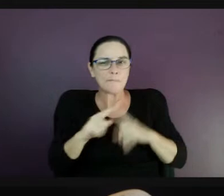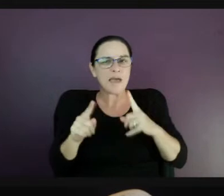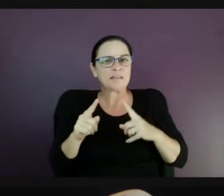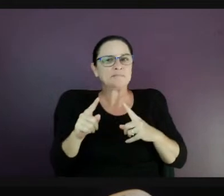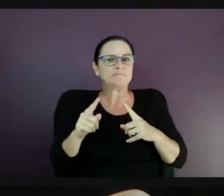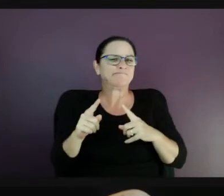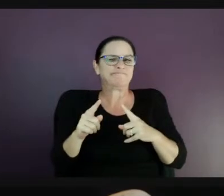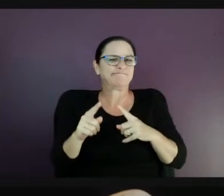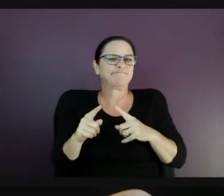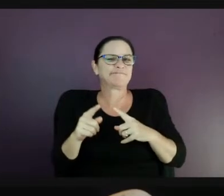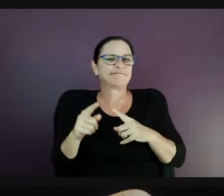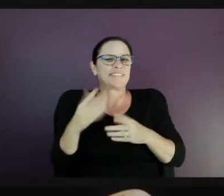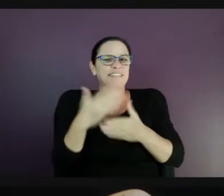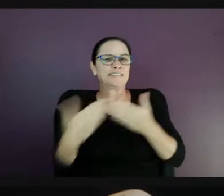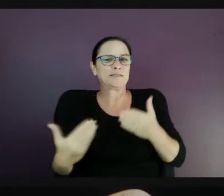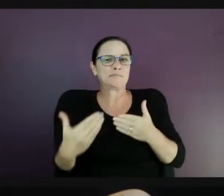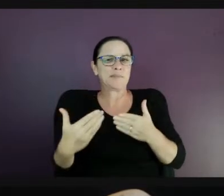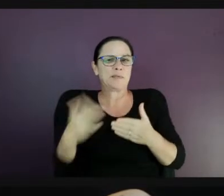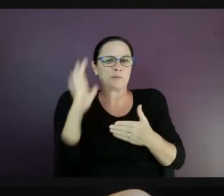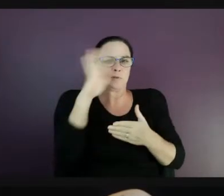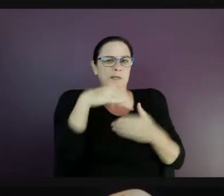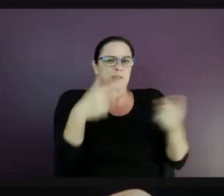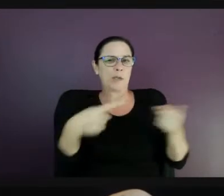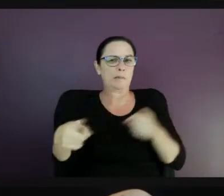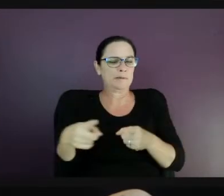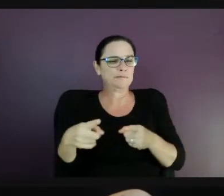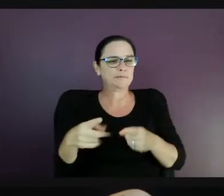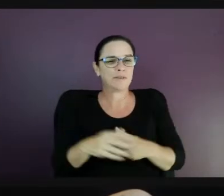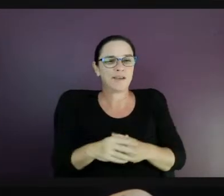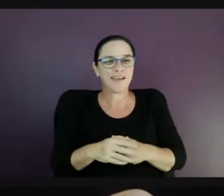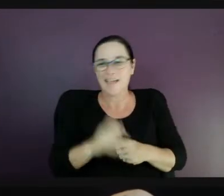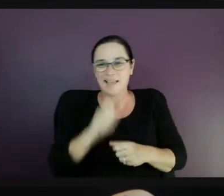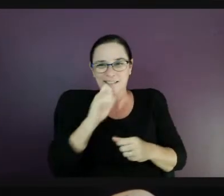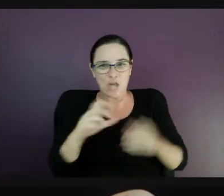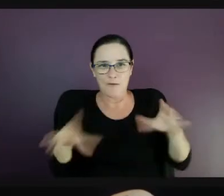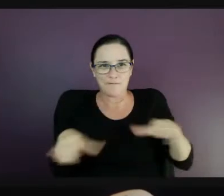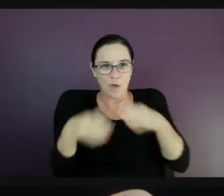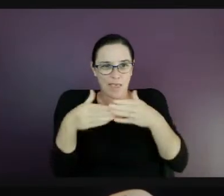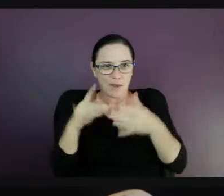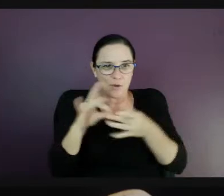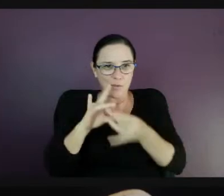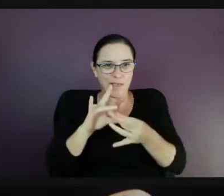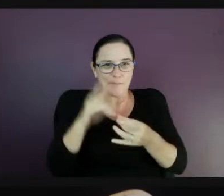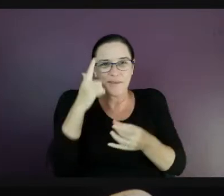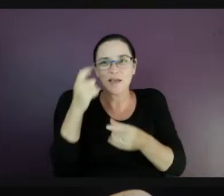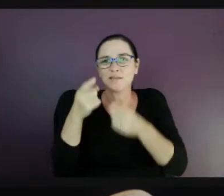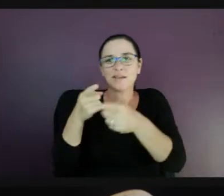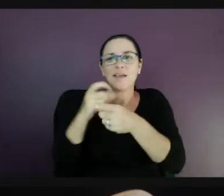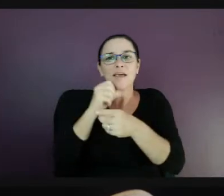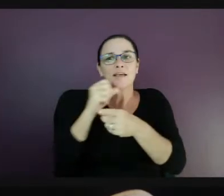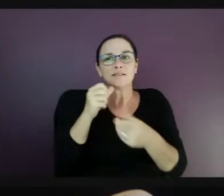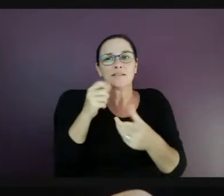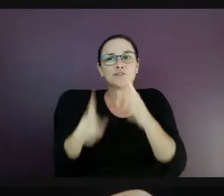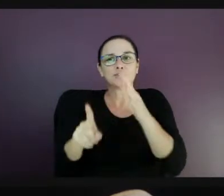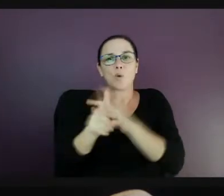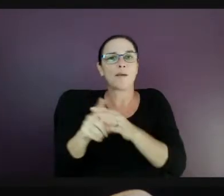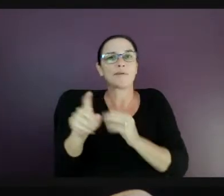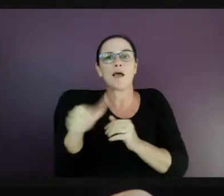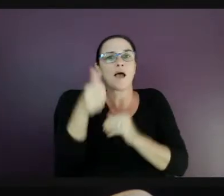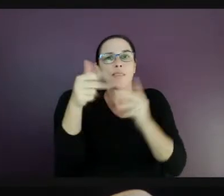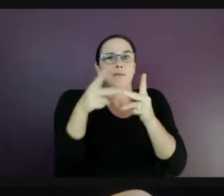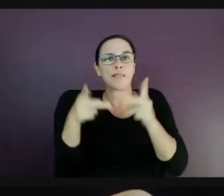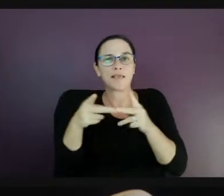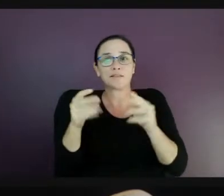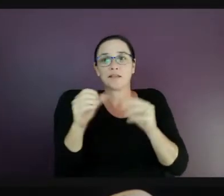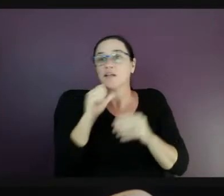here that we can be pretty sure is not volcanic, because this signal does not show up anywhere else in the area on any other signal, not on